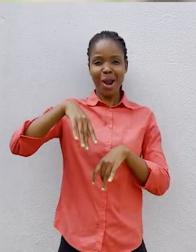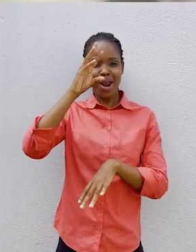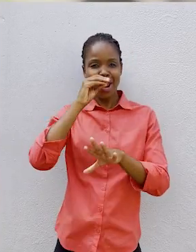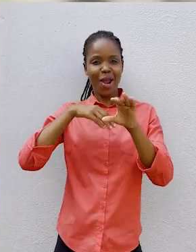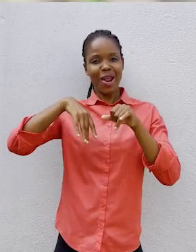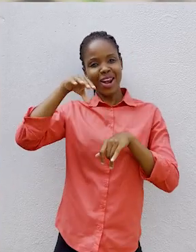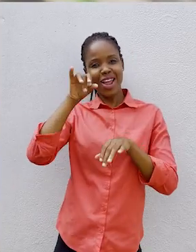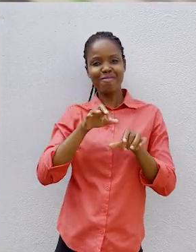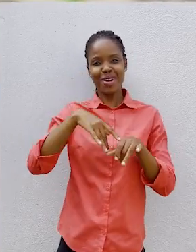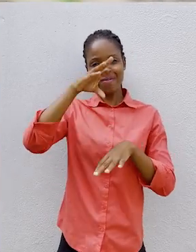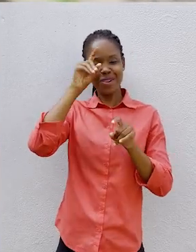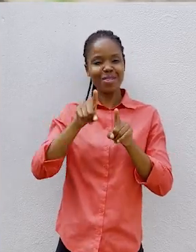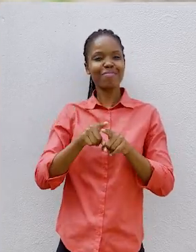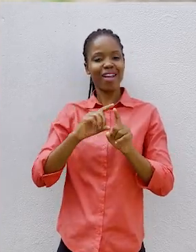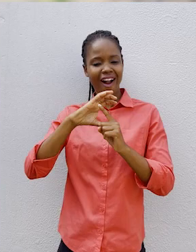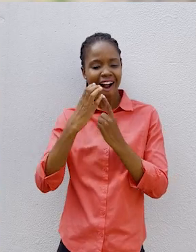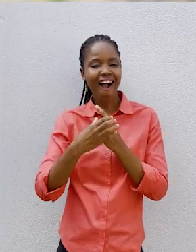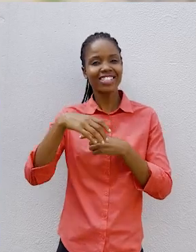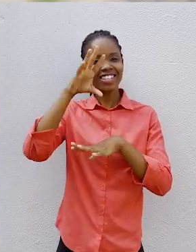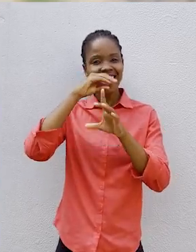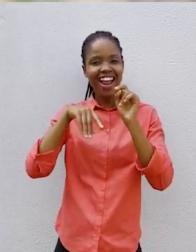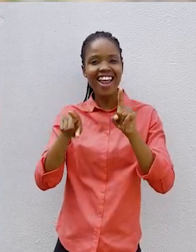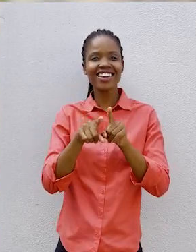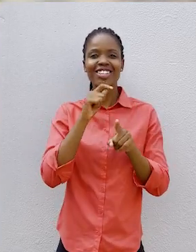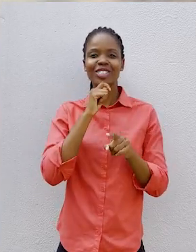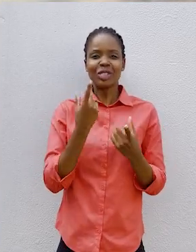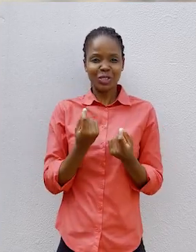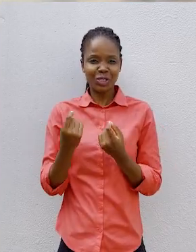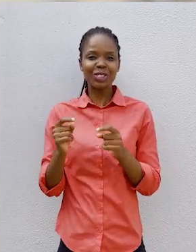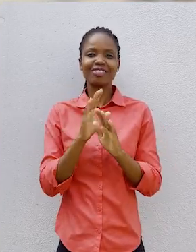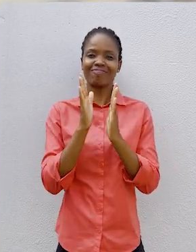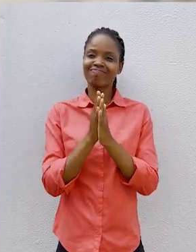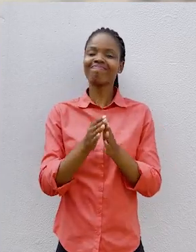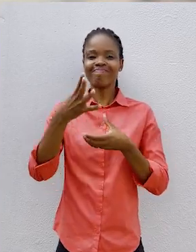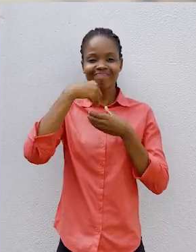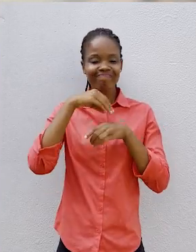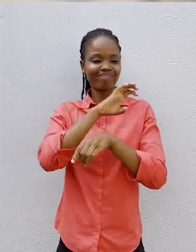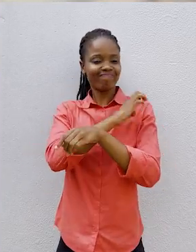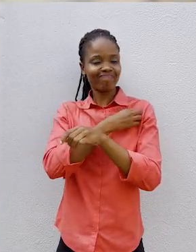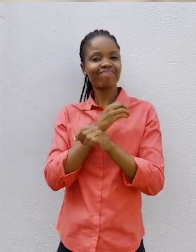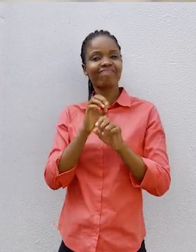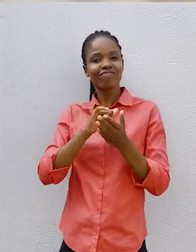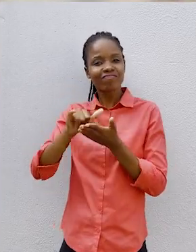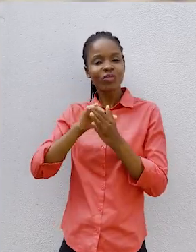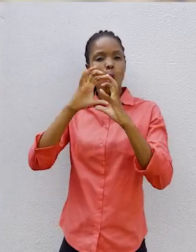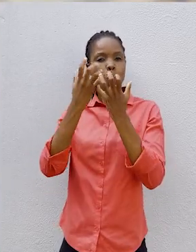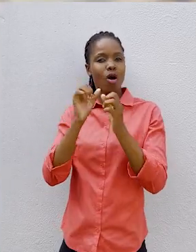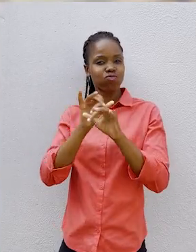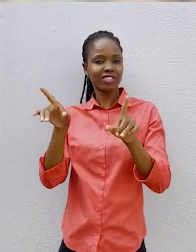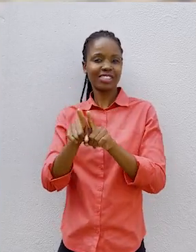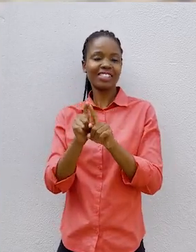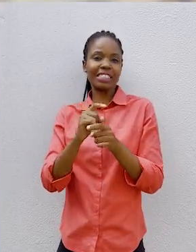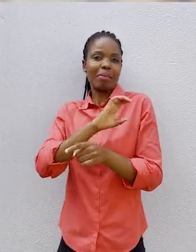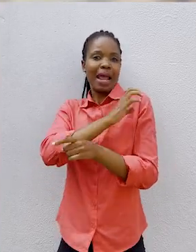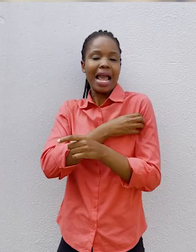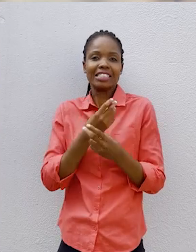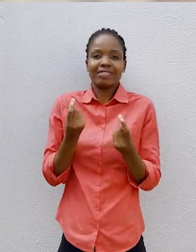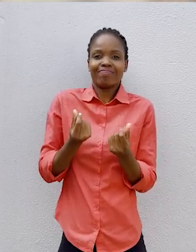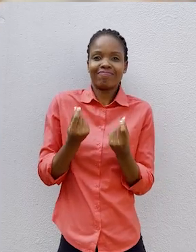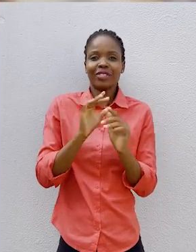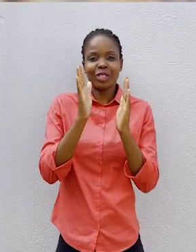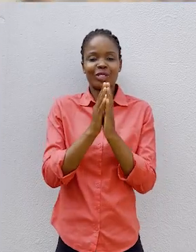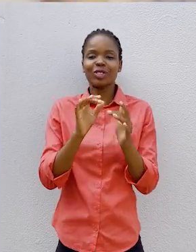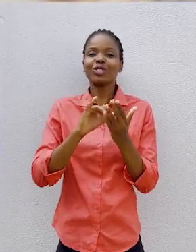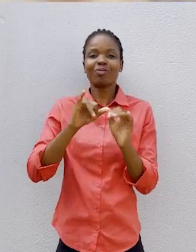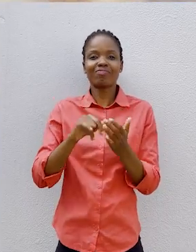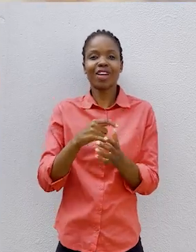to South Africa and play on my piano, live the culture, enjoy the culture, and bring the energy back to New York and around the world, man. We're going to take the energy all